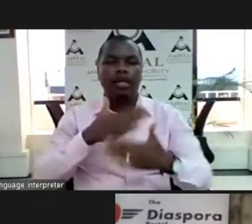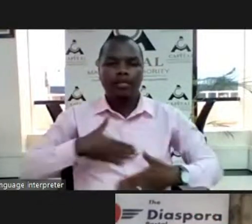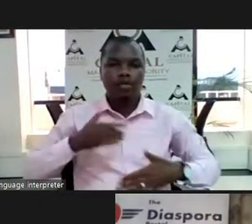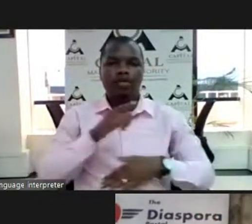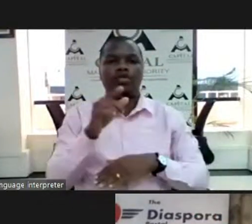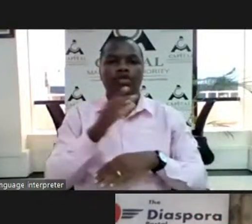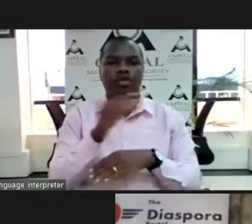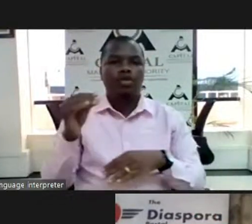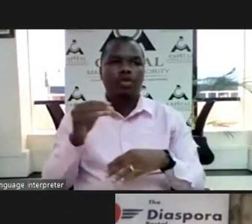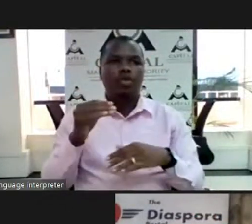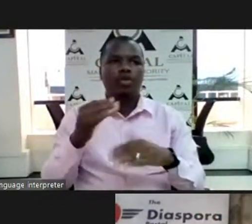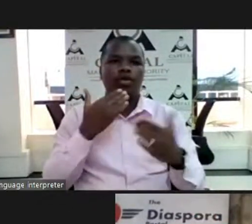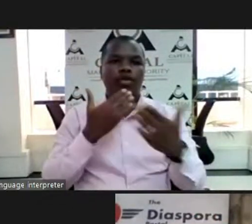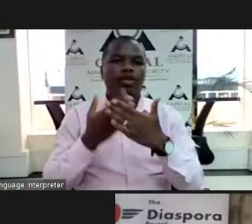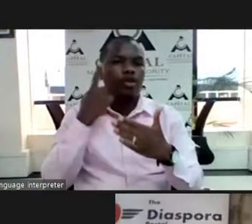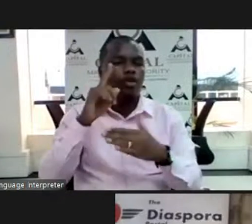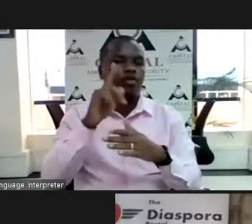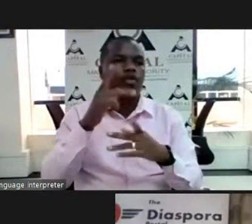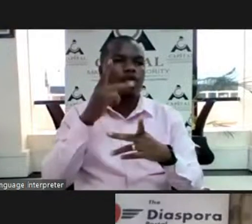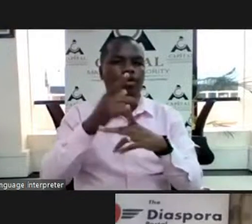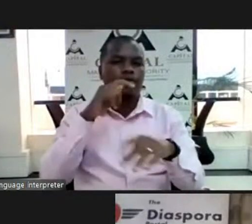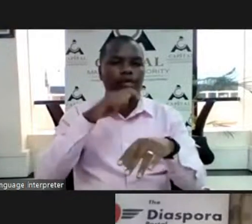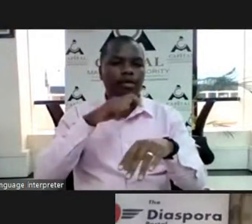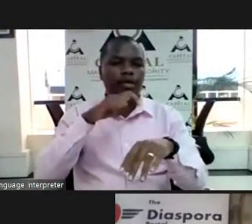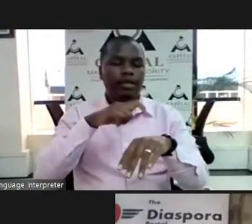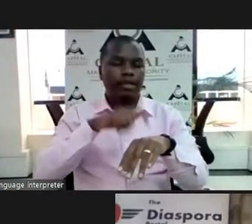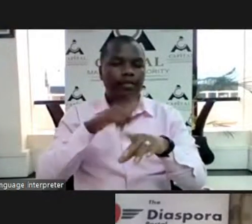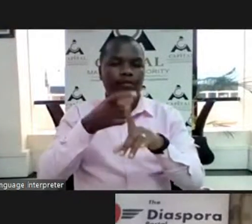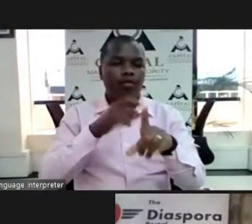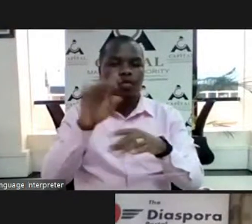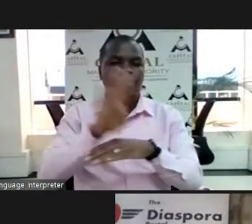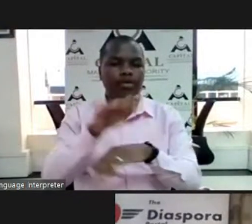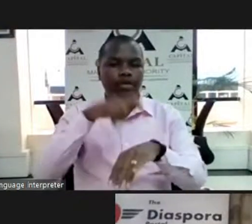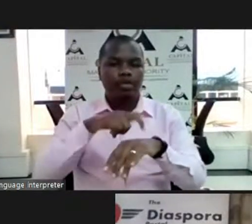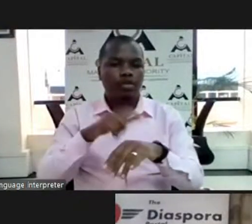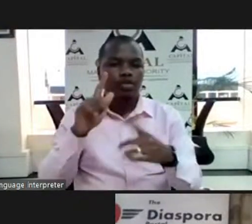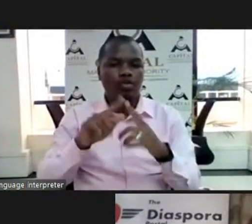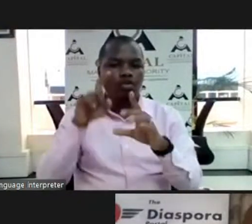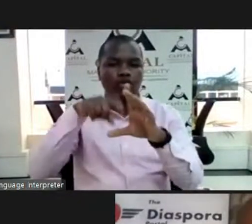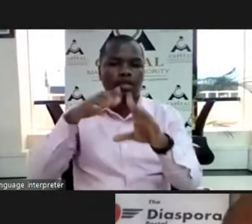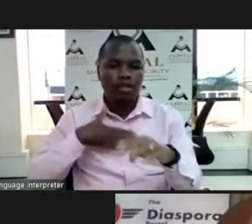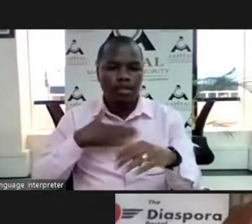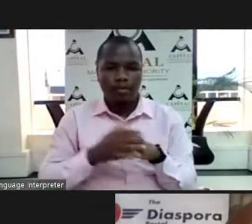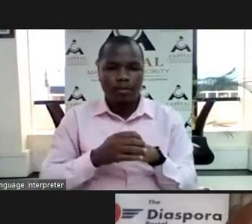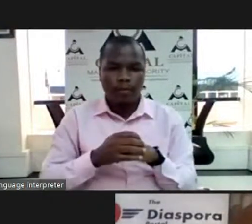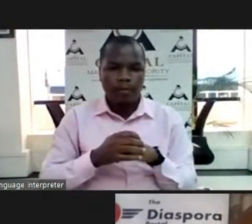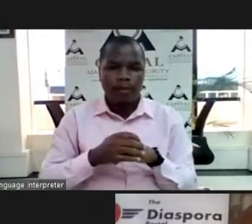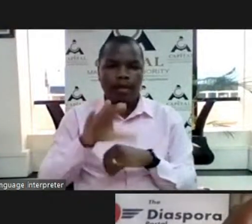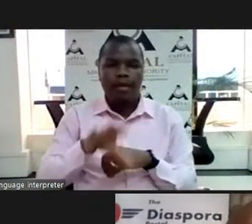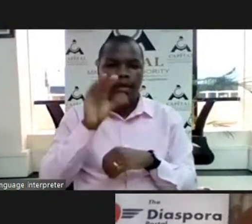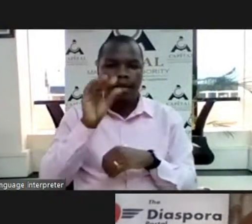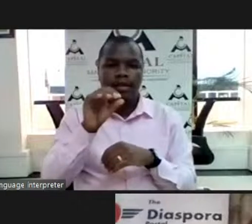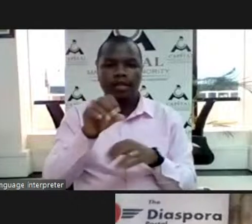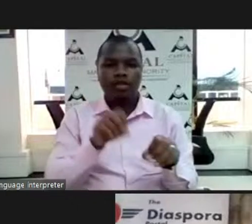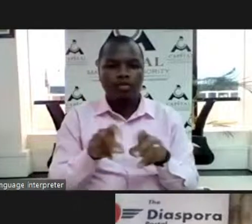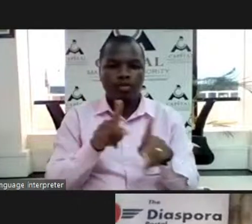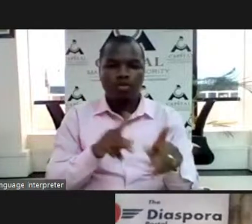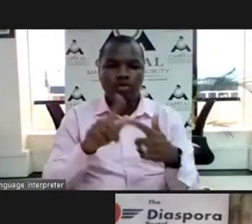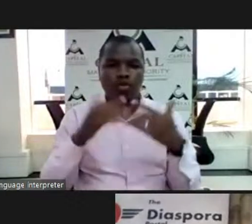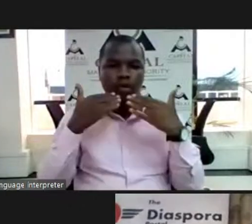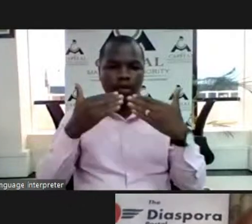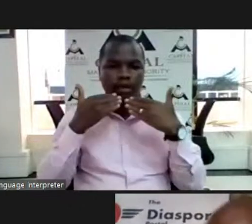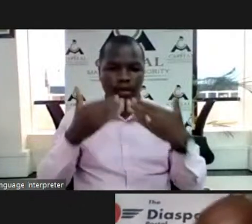and we thank you for taking time off your busy schedule as well to grace this occasion. I take this opportunity